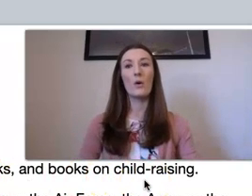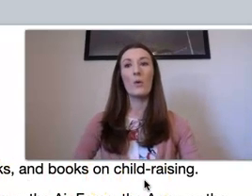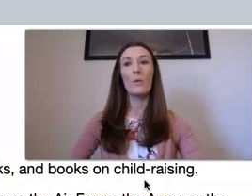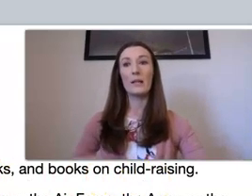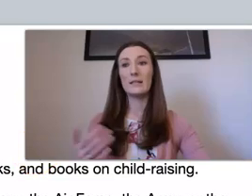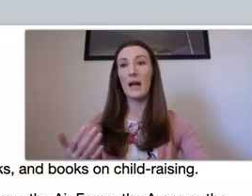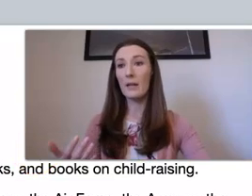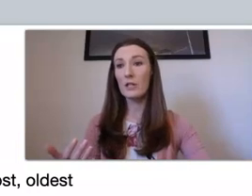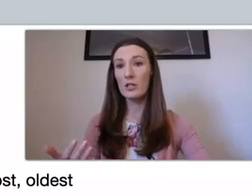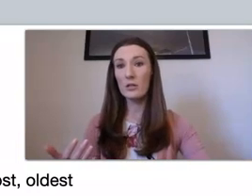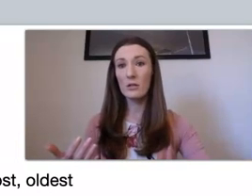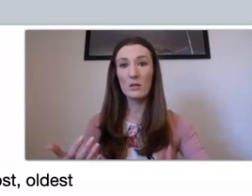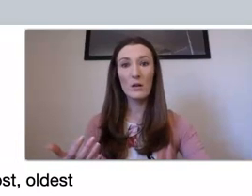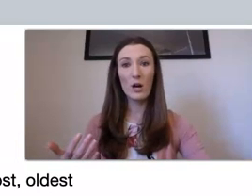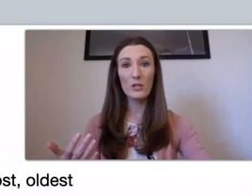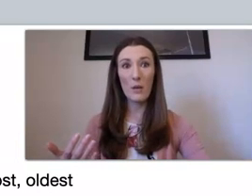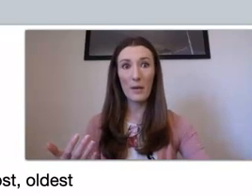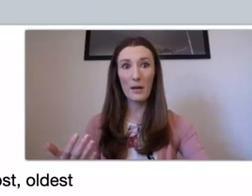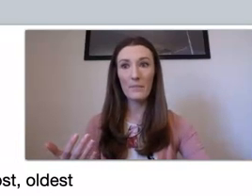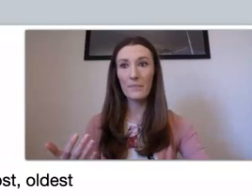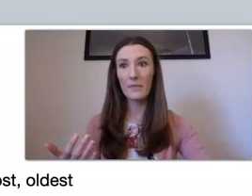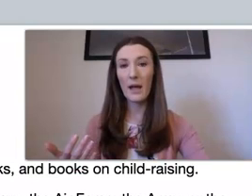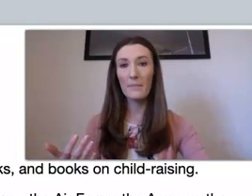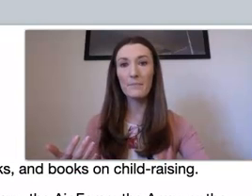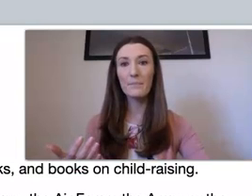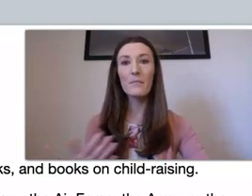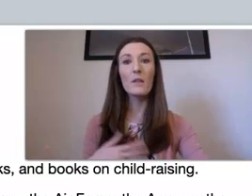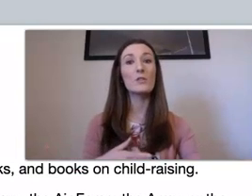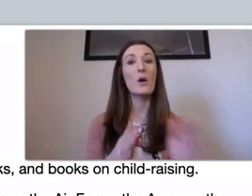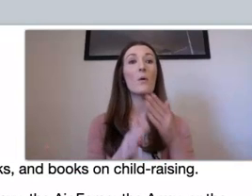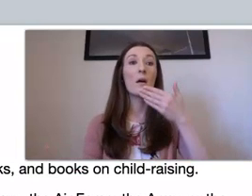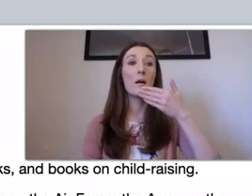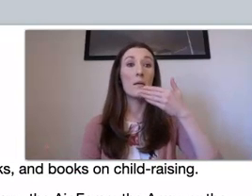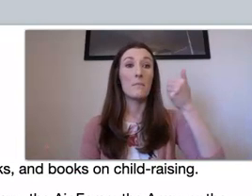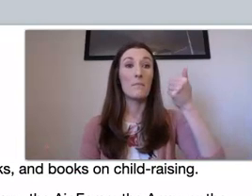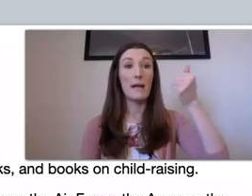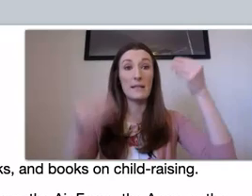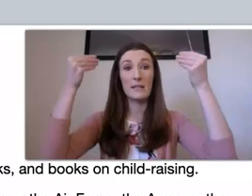So we establish our topic. Okay, so